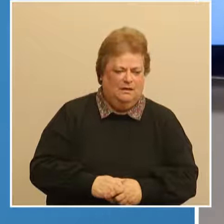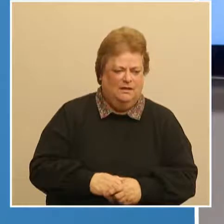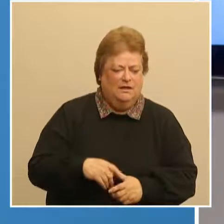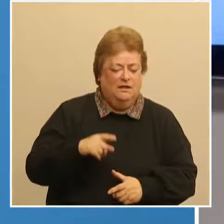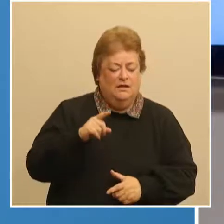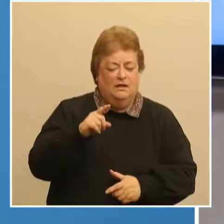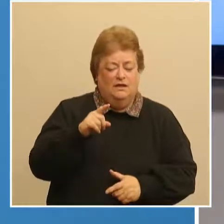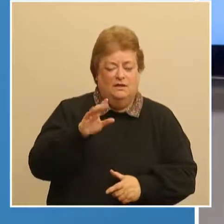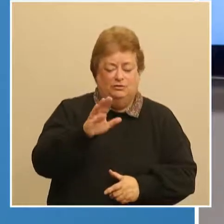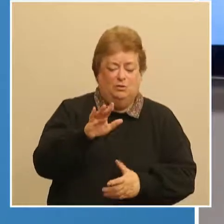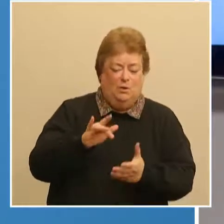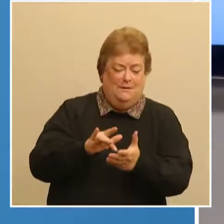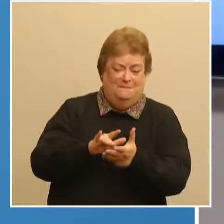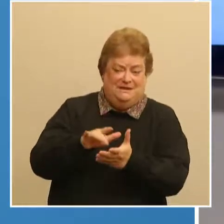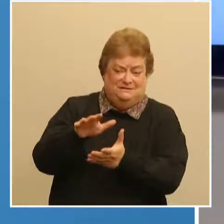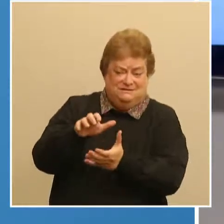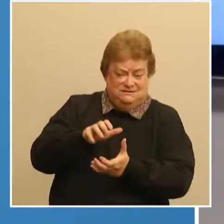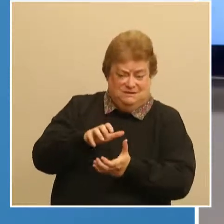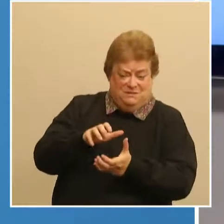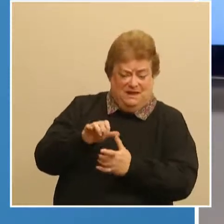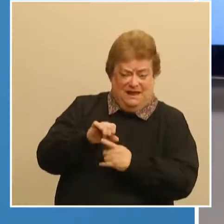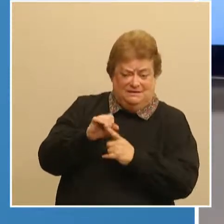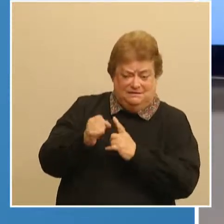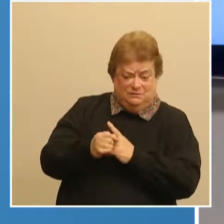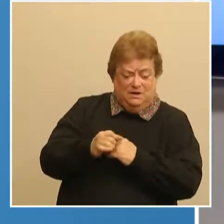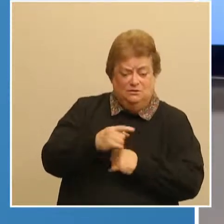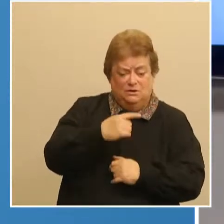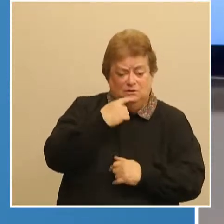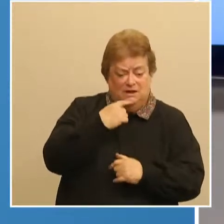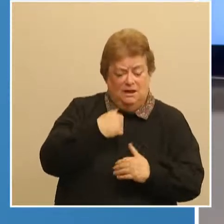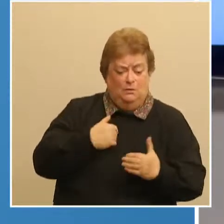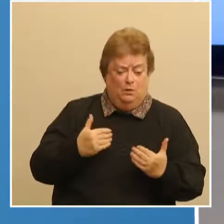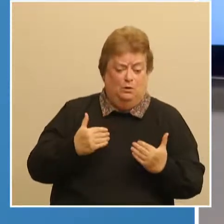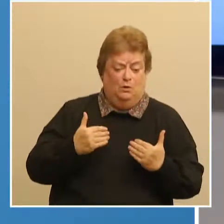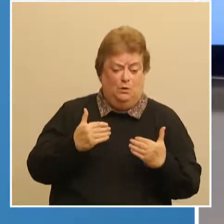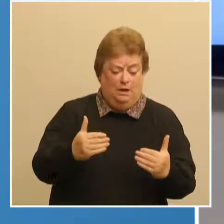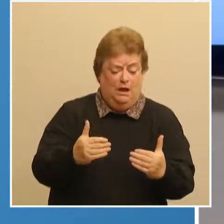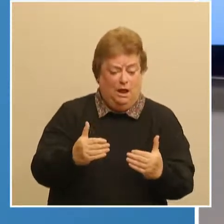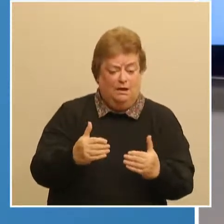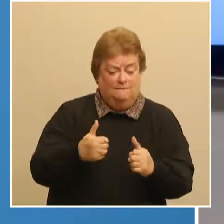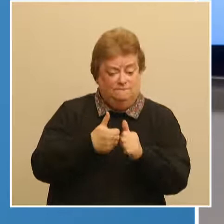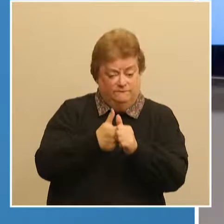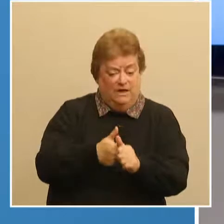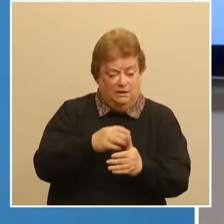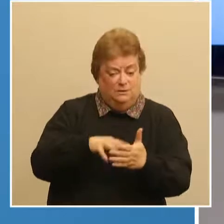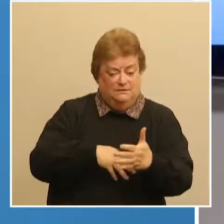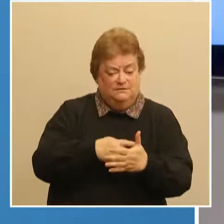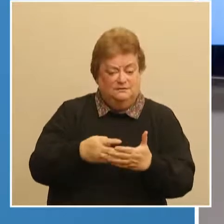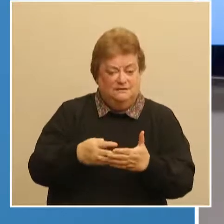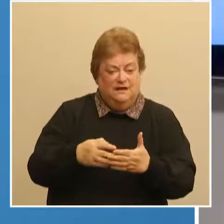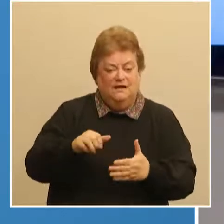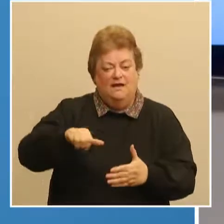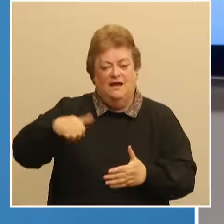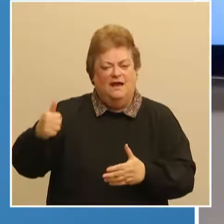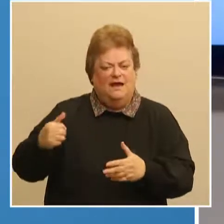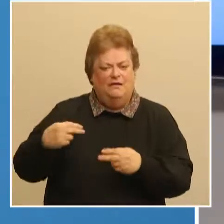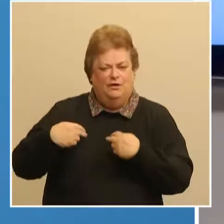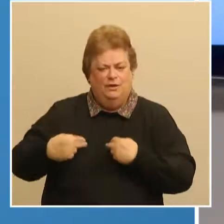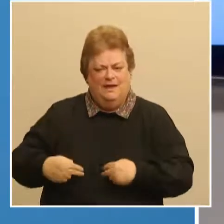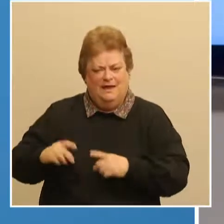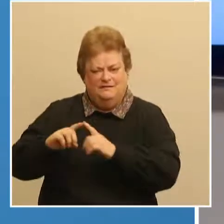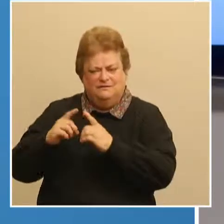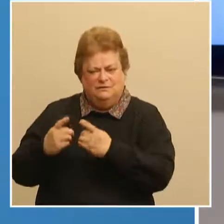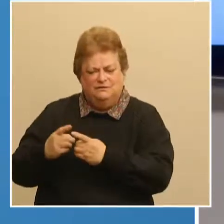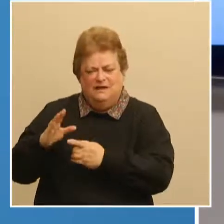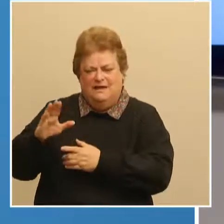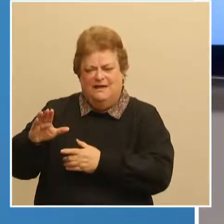supplies situation? I think you mentioned that we're going ahead kind of on schedule, but I know some other health districts, their